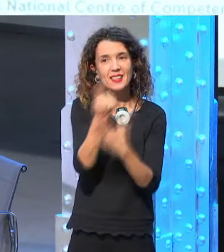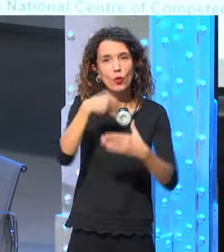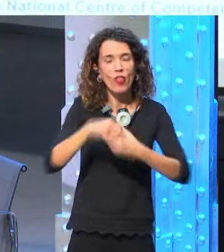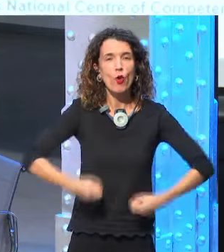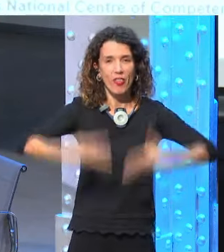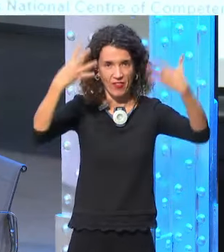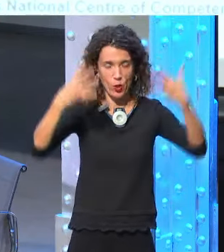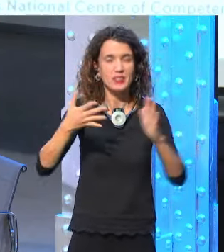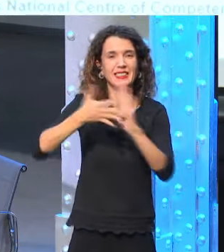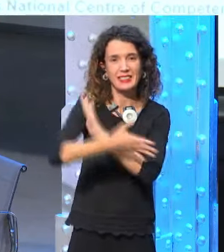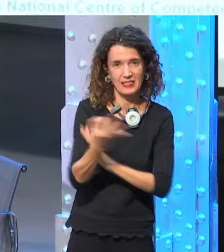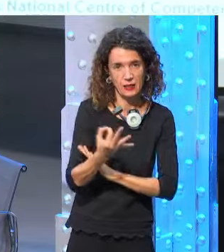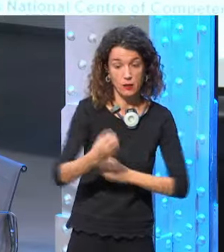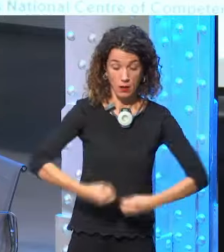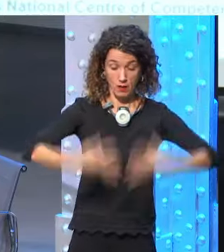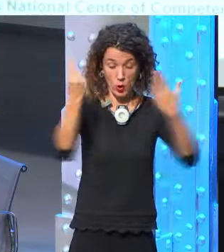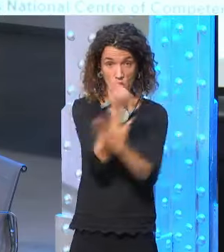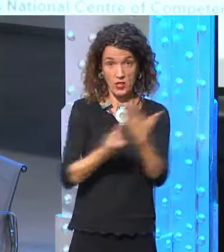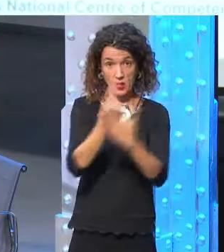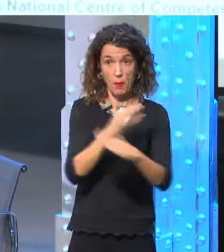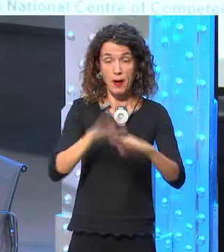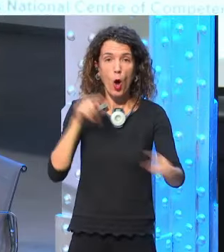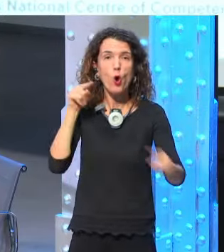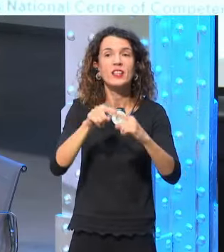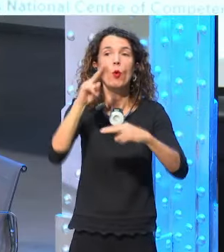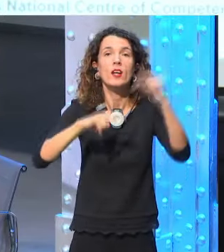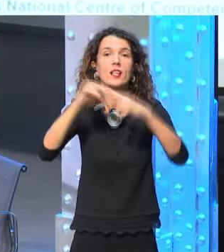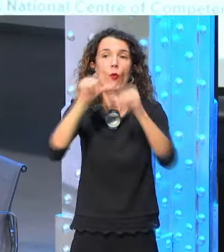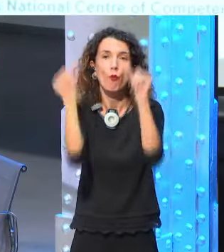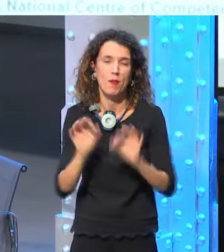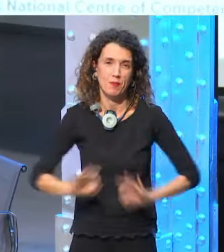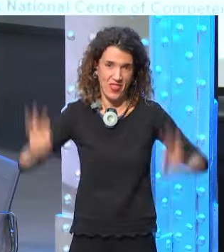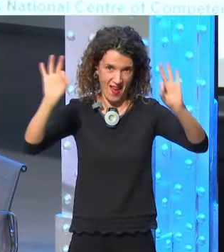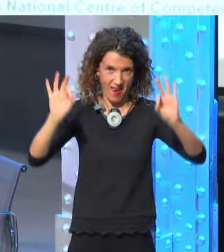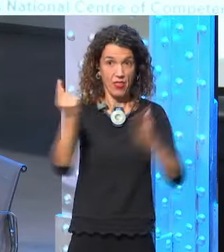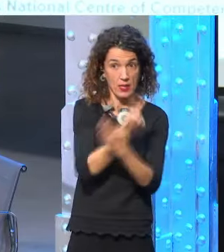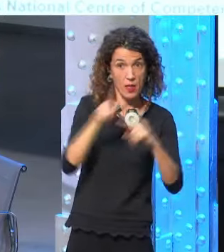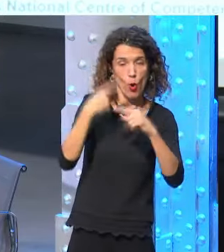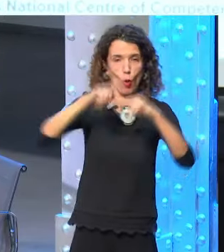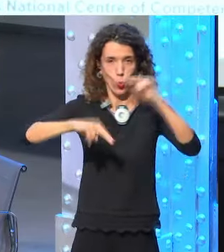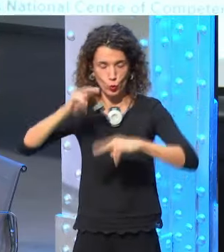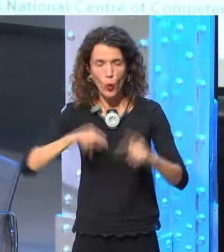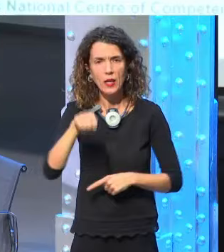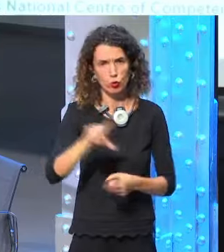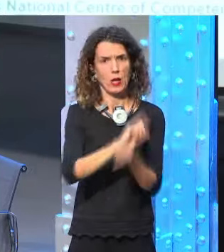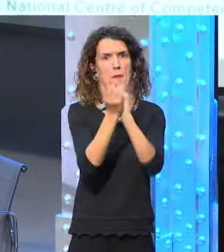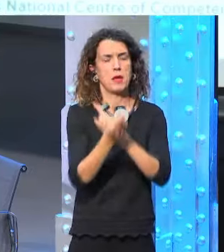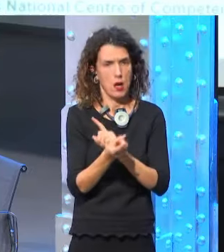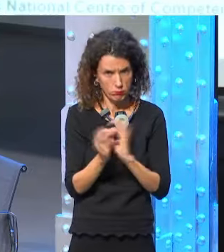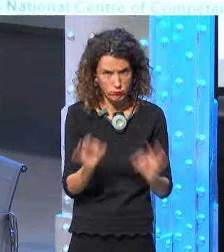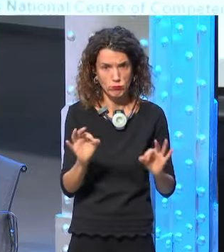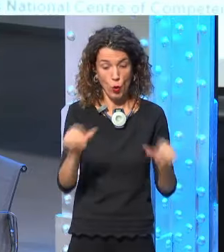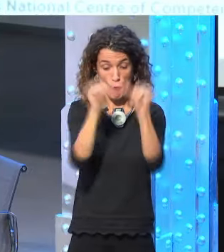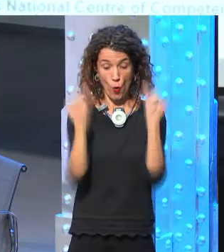for a way to be built. And each time the way that we change the way that we we built a building, we also changed the way that